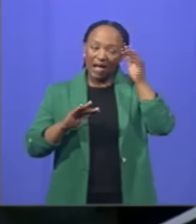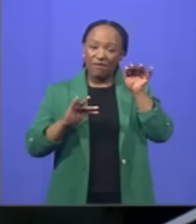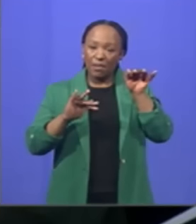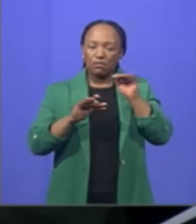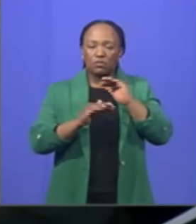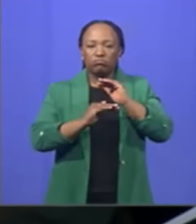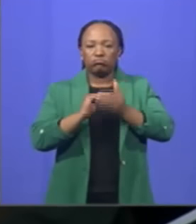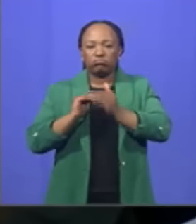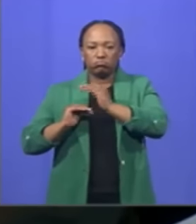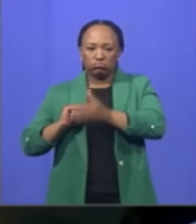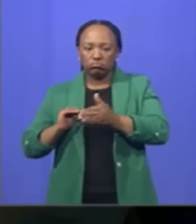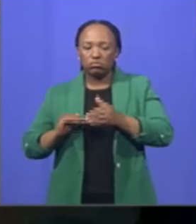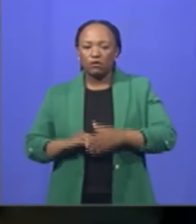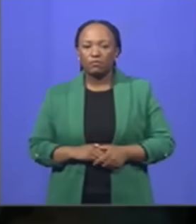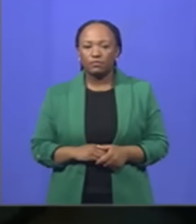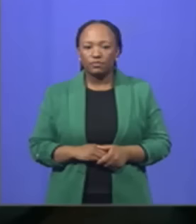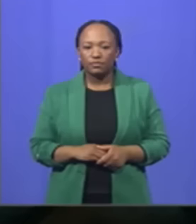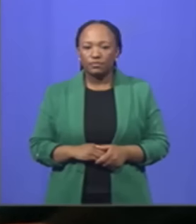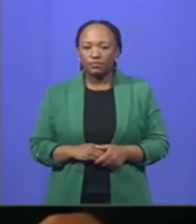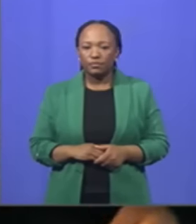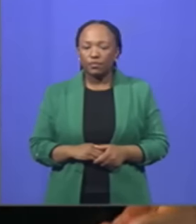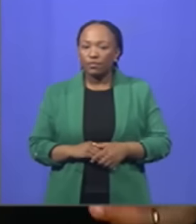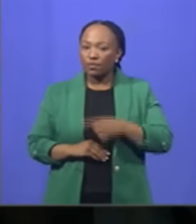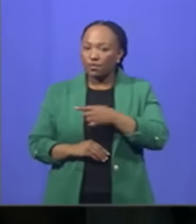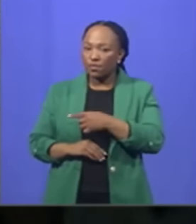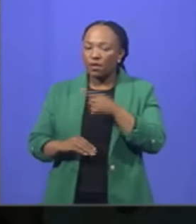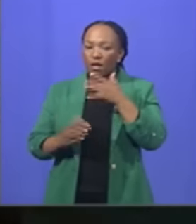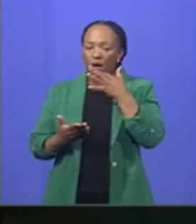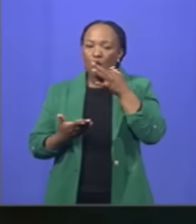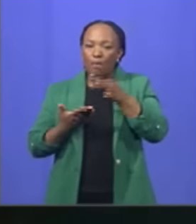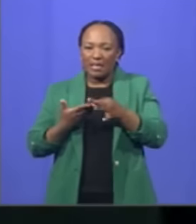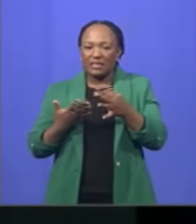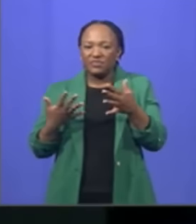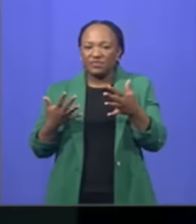made recommendations aimed at strengthening